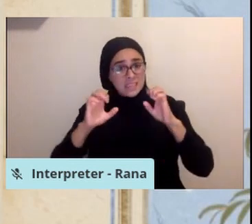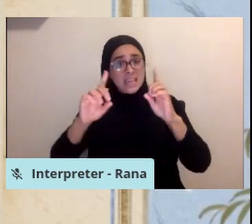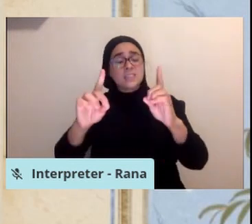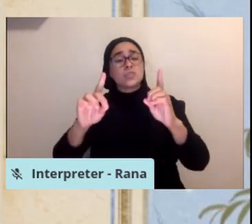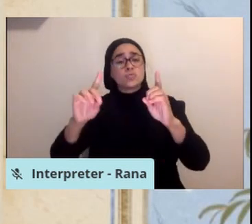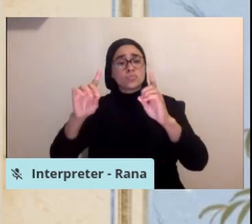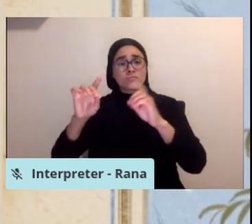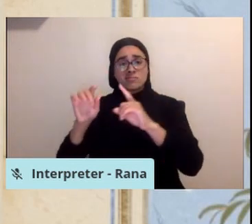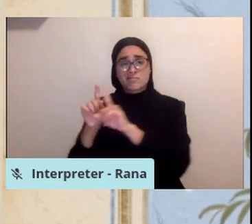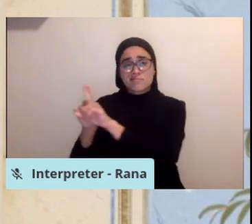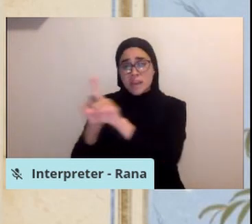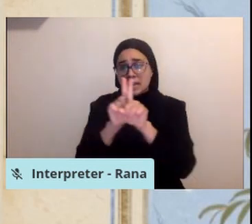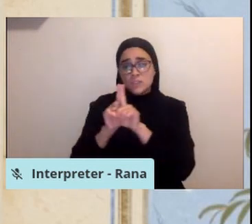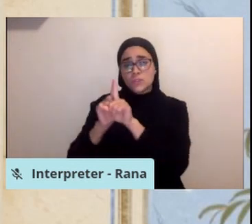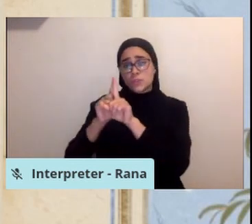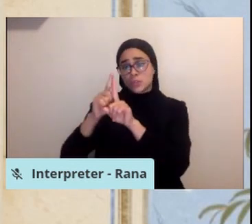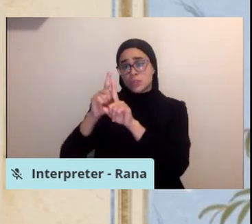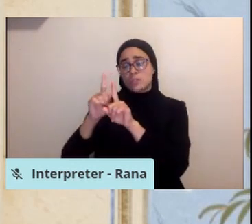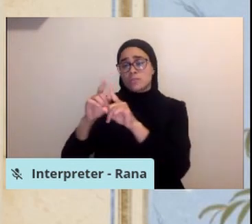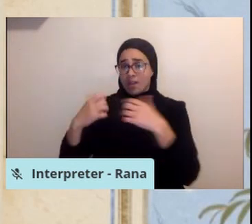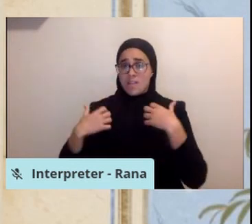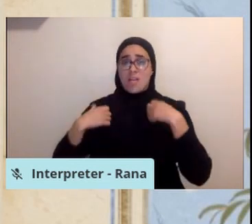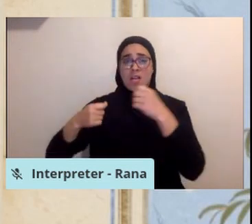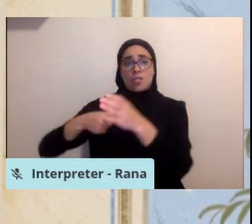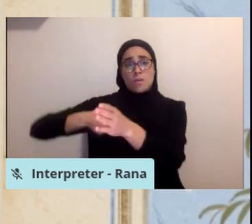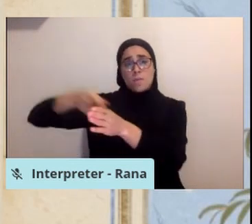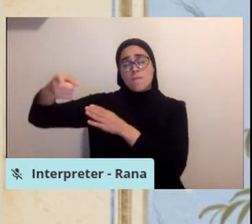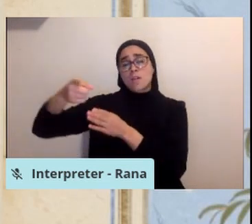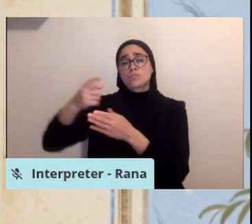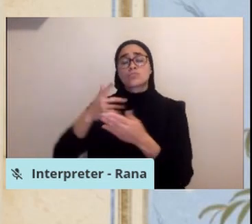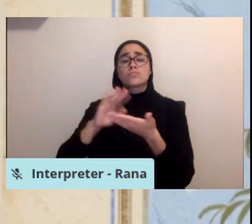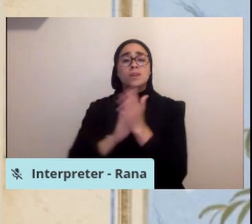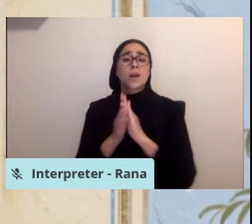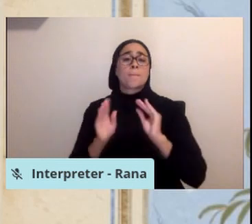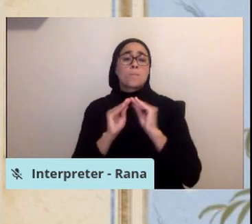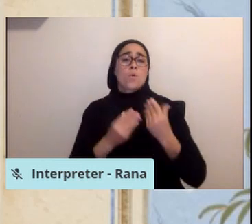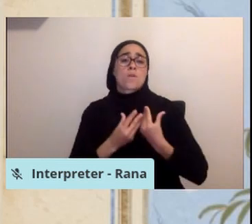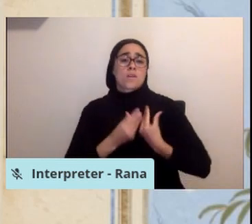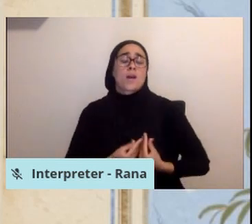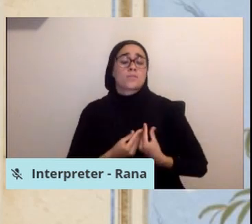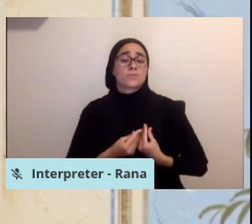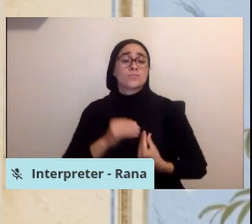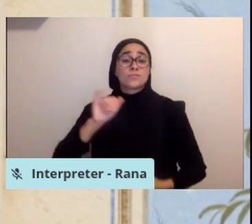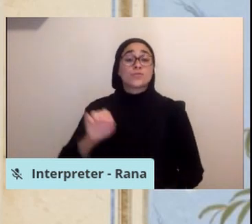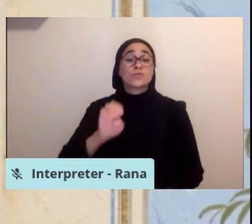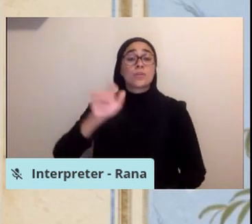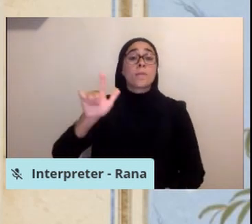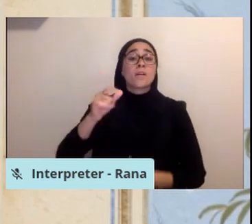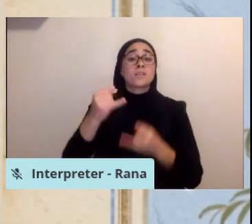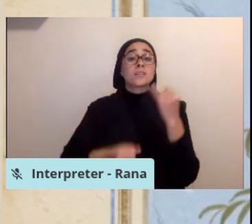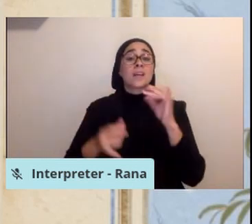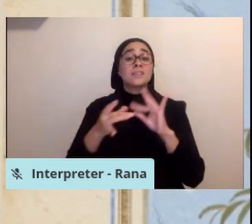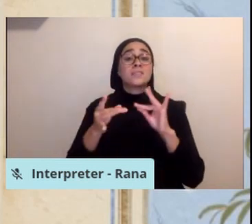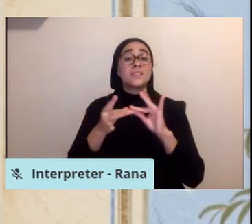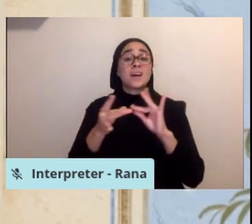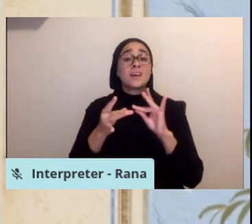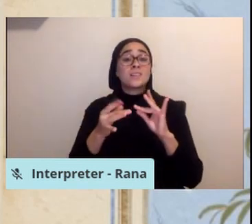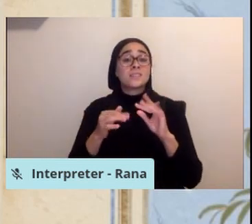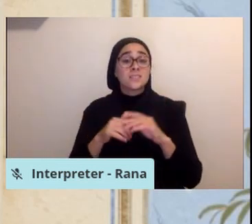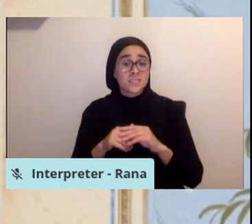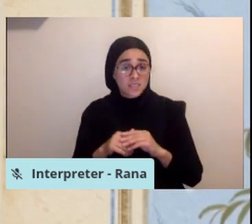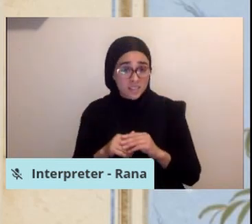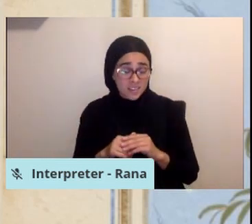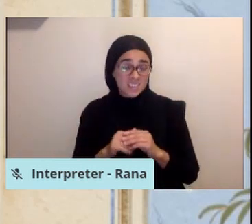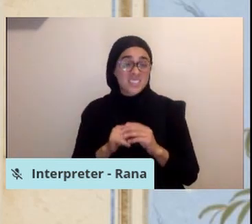health professionals in compassionate care. I leave you with Jamal's last text as he was being taken